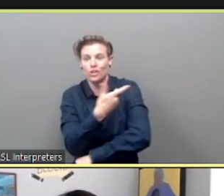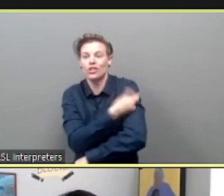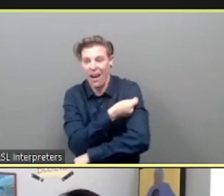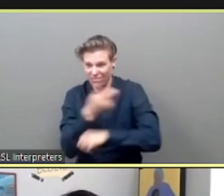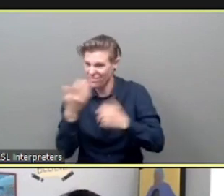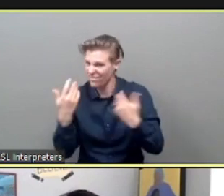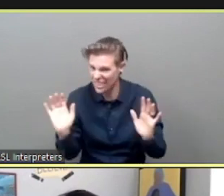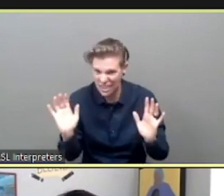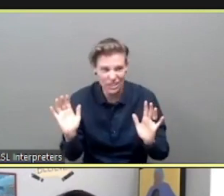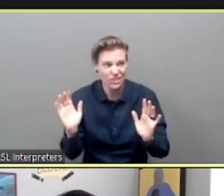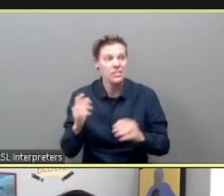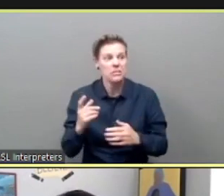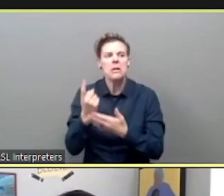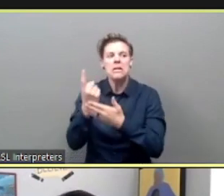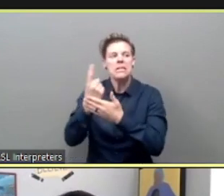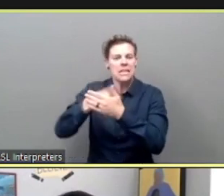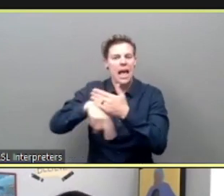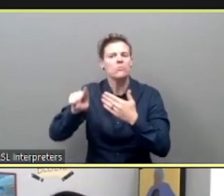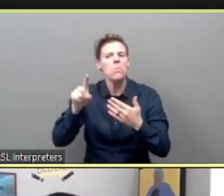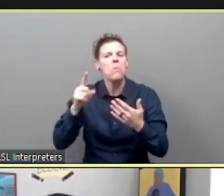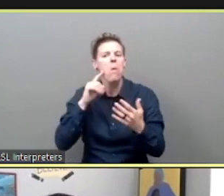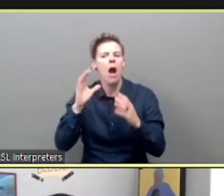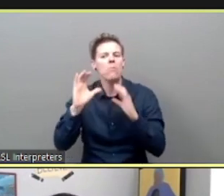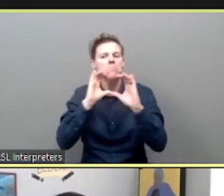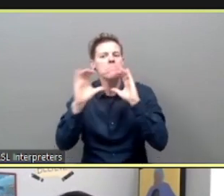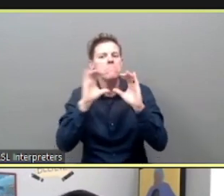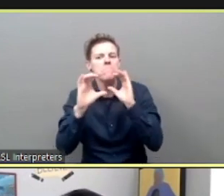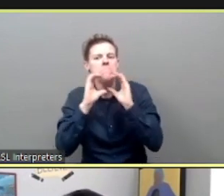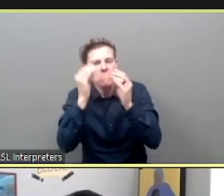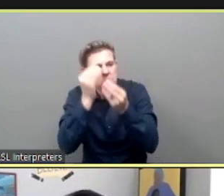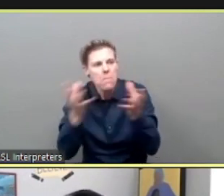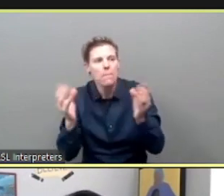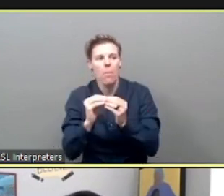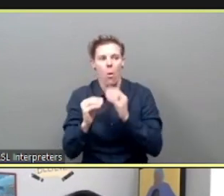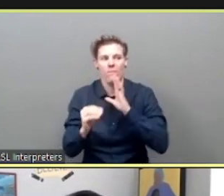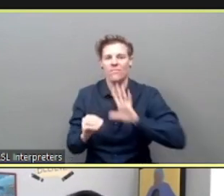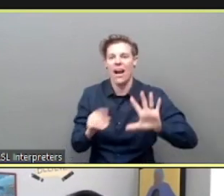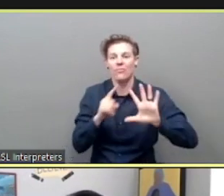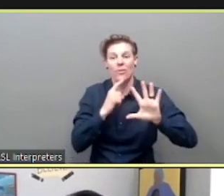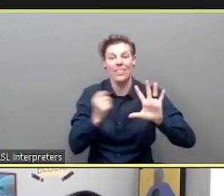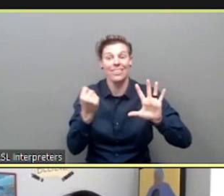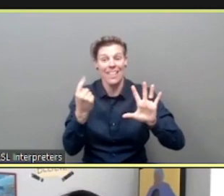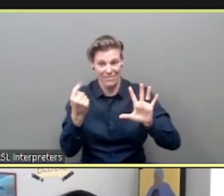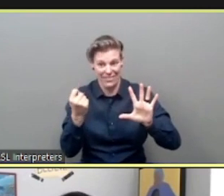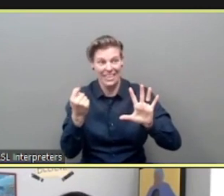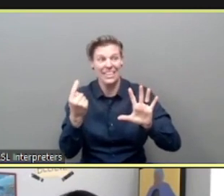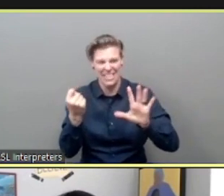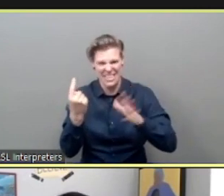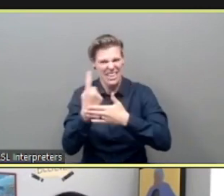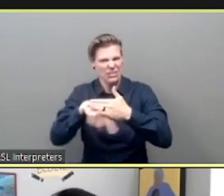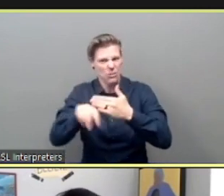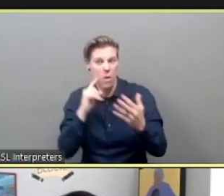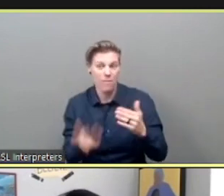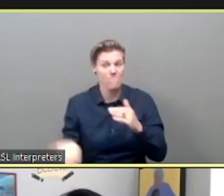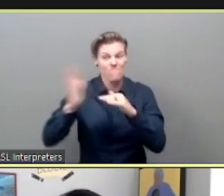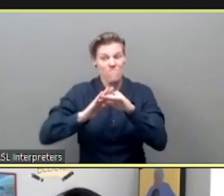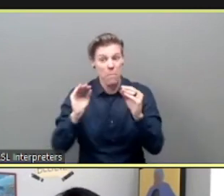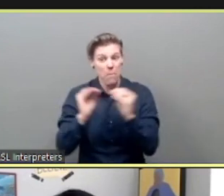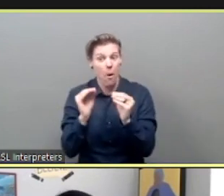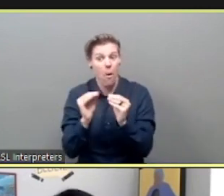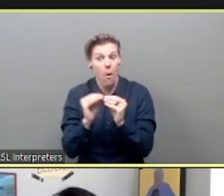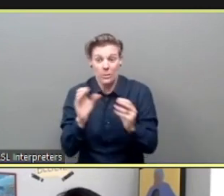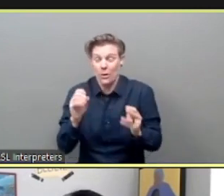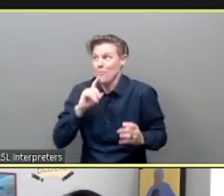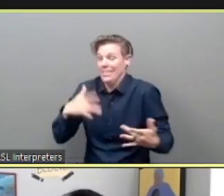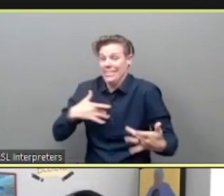to 11-year-olds on the dashboard. So thank you again, New Mexico, for getting vaccinated. We're super excited because every vaccine